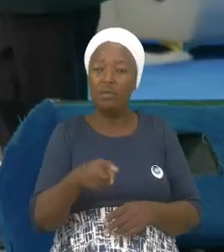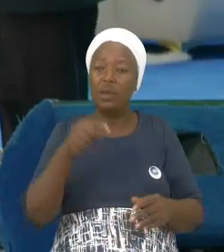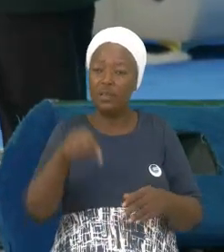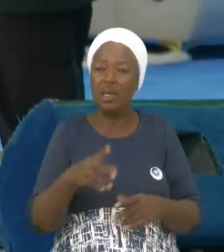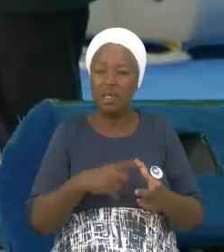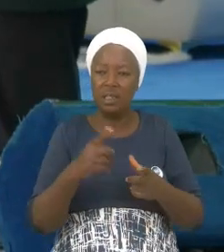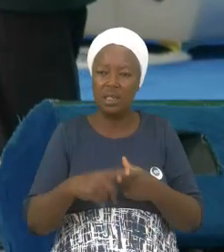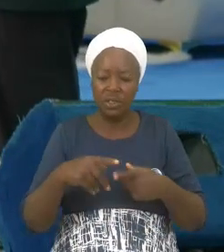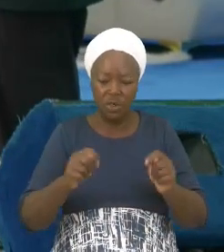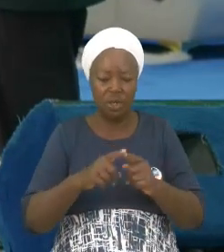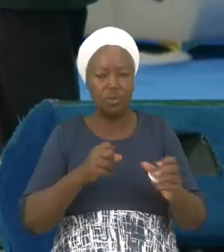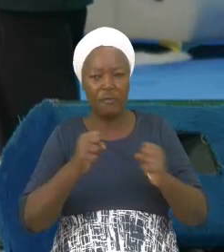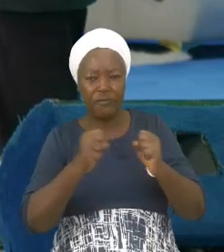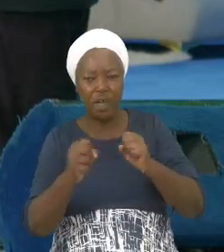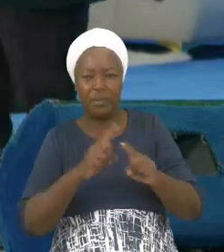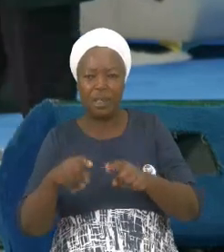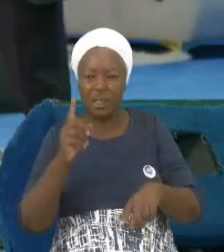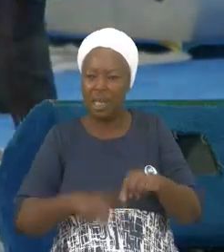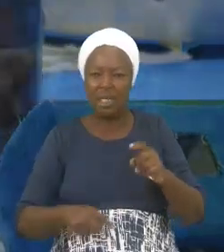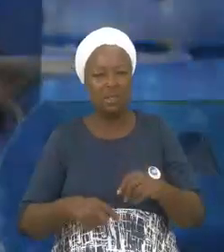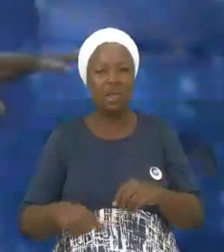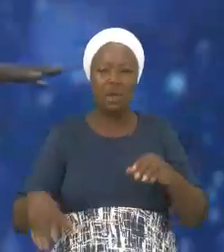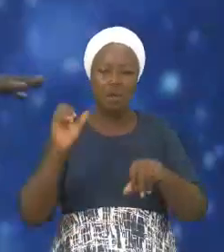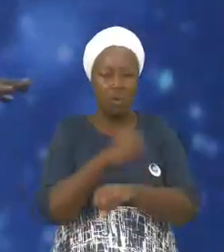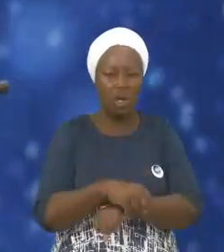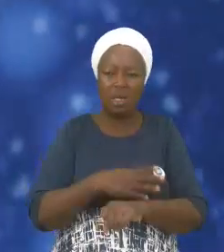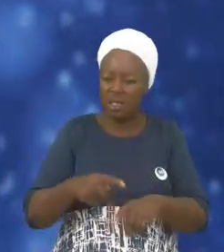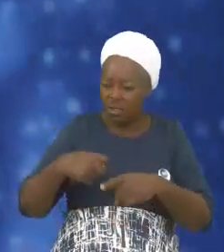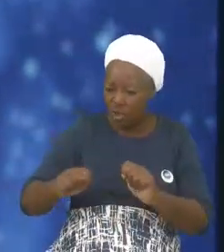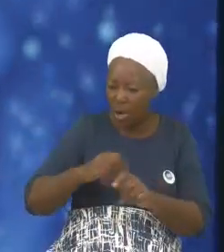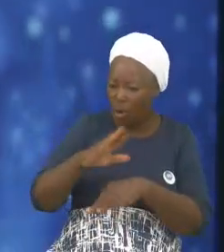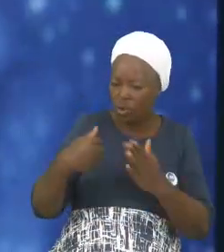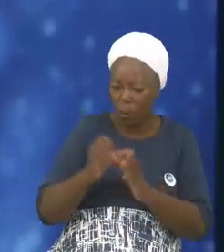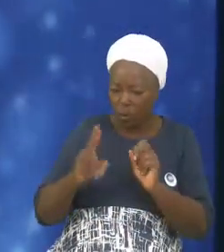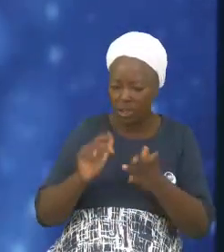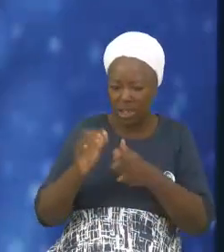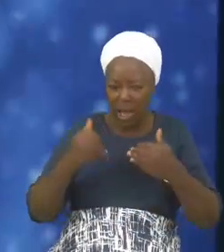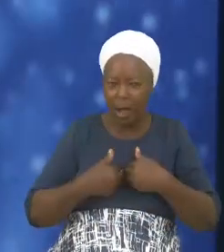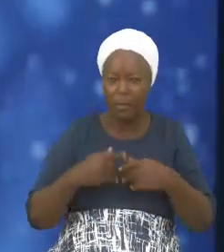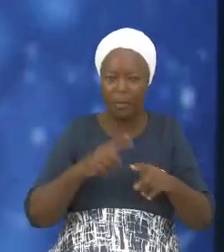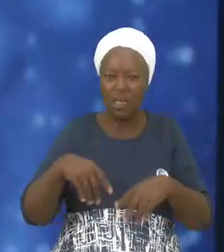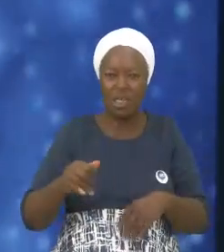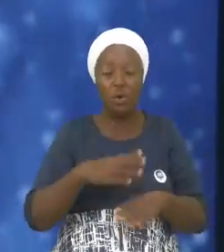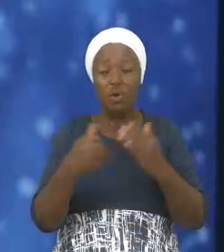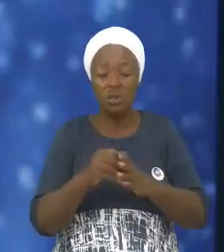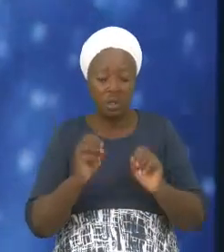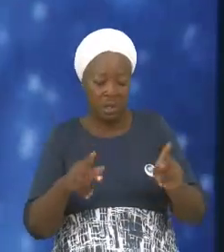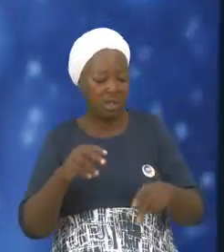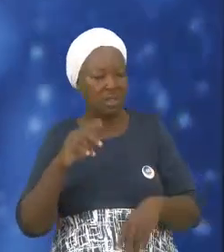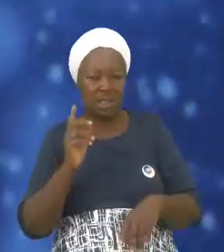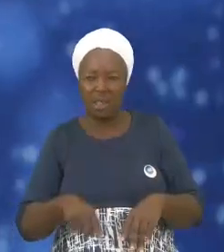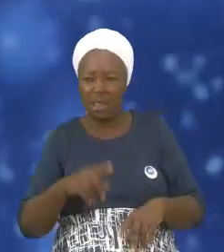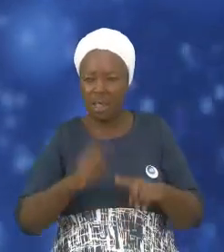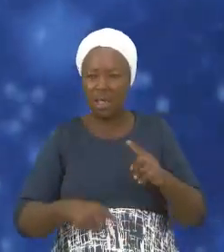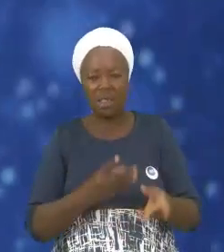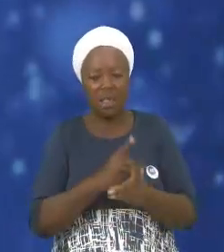to fight, but they cannot overcome. They use all the charms they have, but the charms cannot deliver them from Satan.